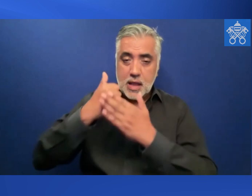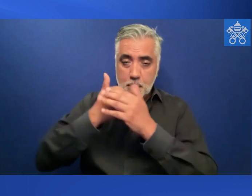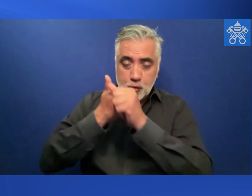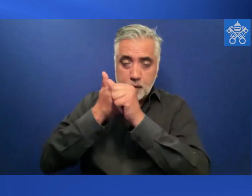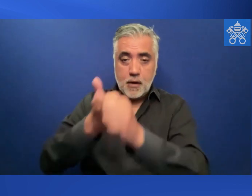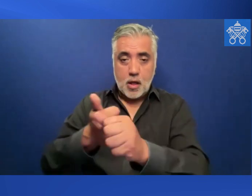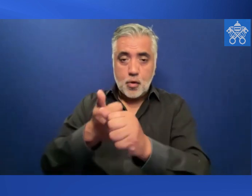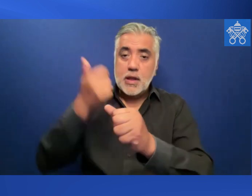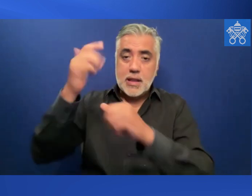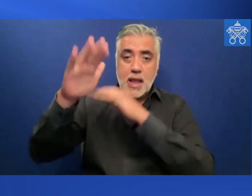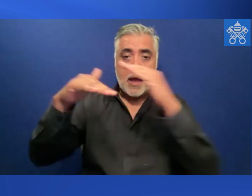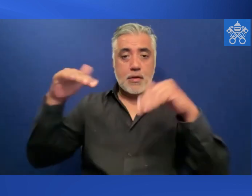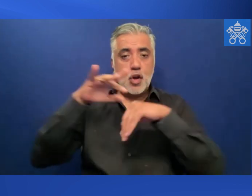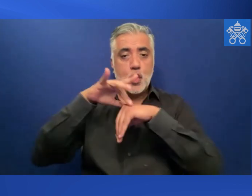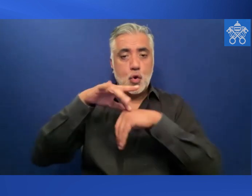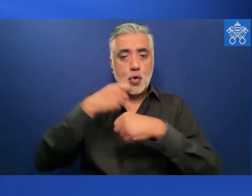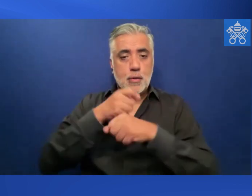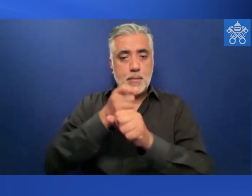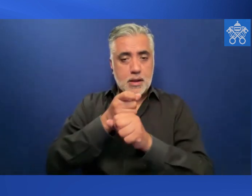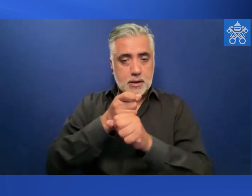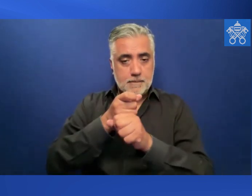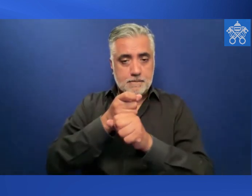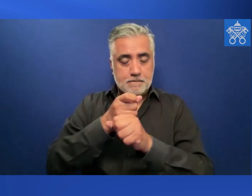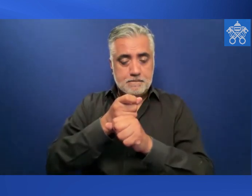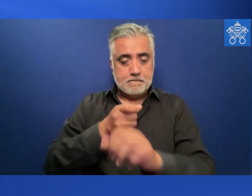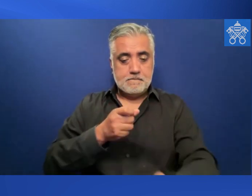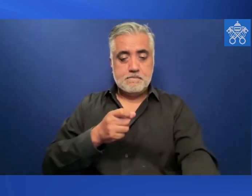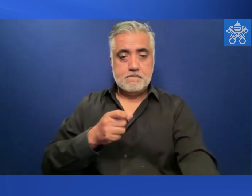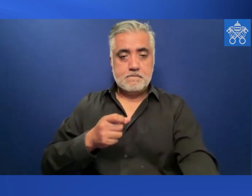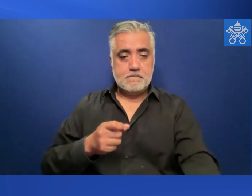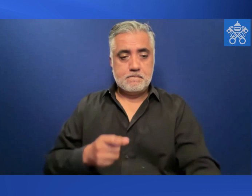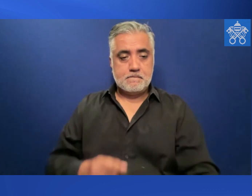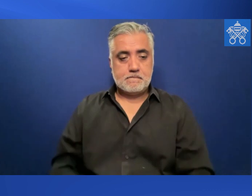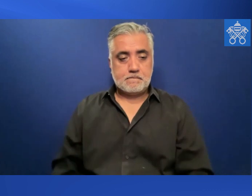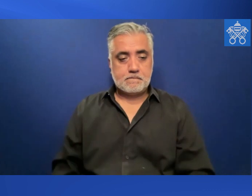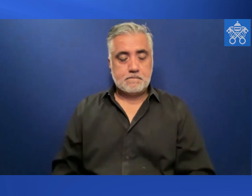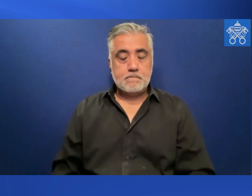in nomine Domini. Qui fecit caelum et terram.